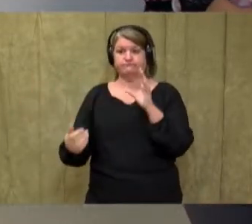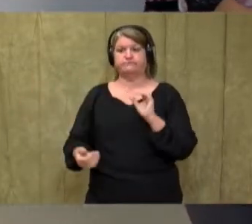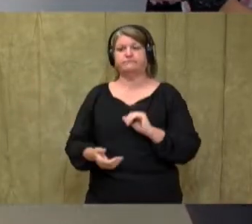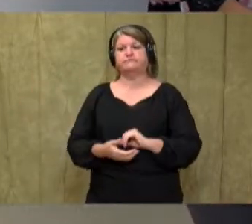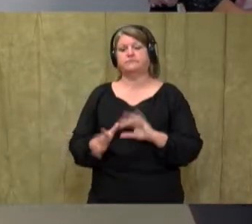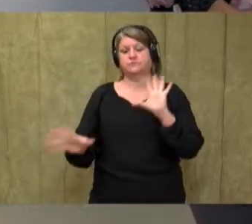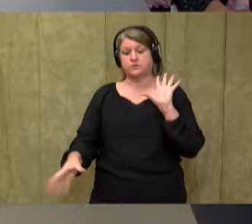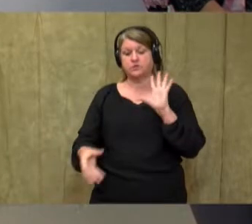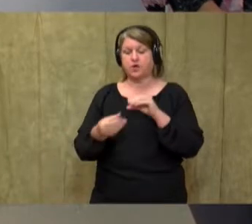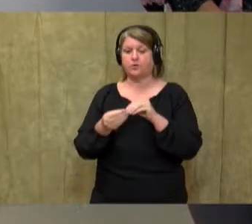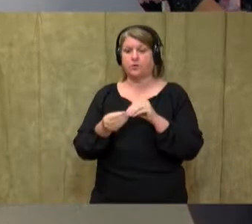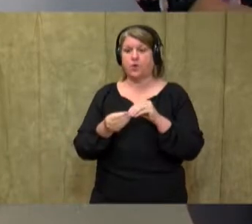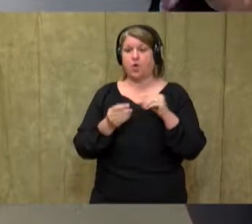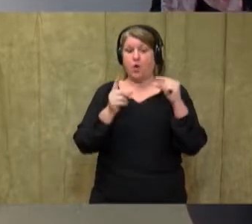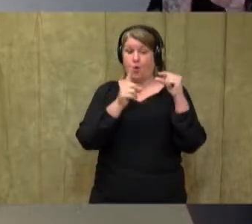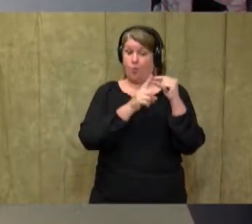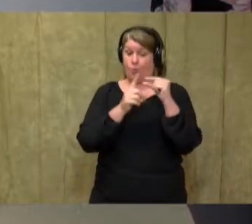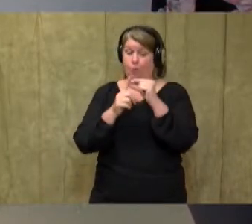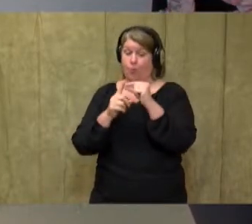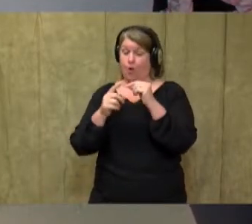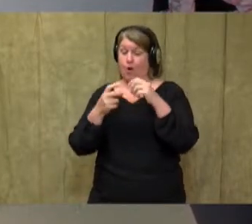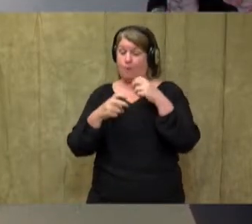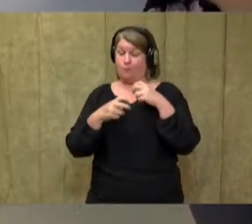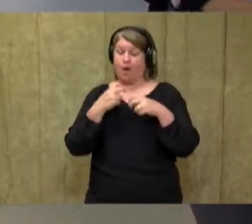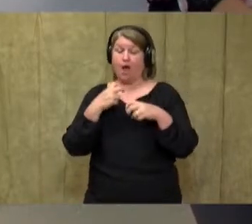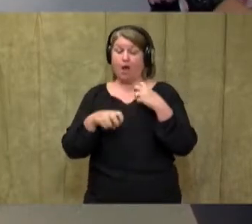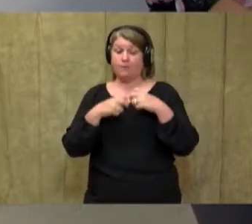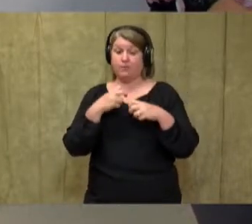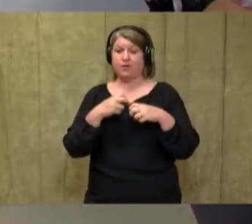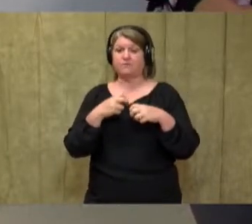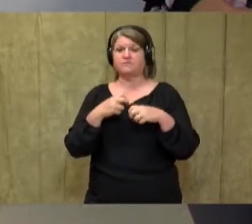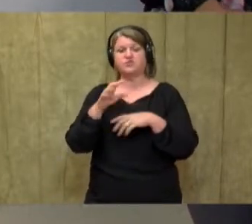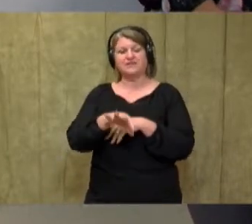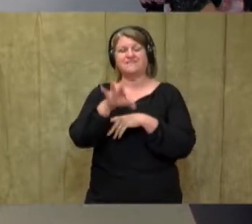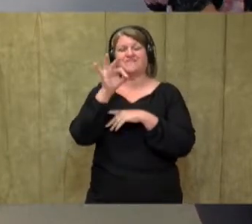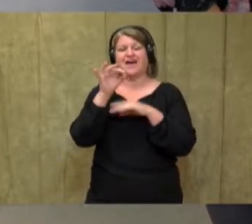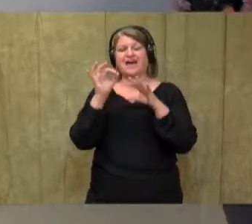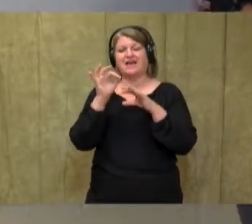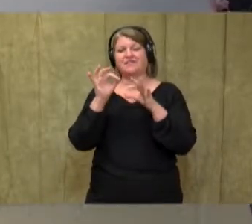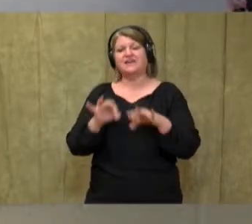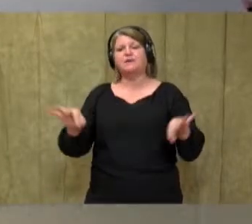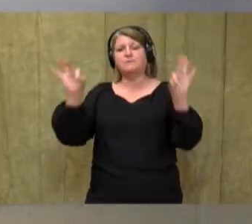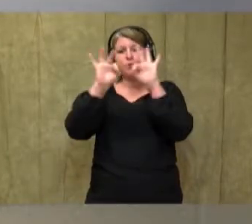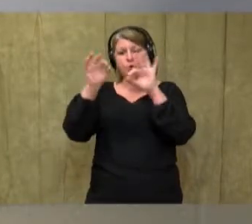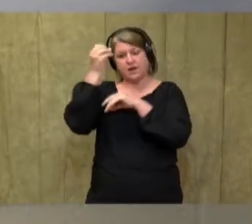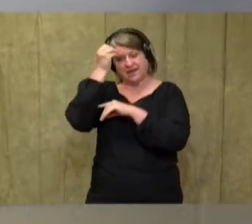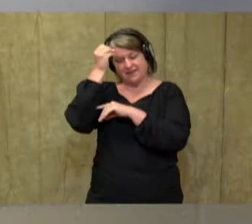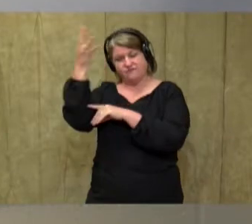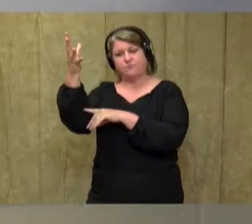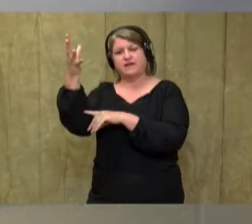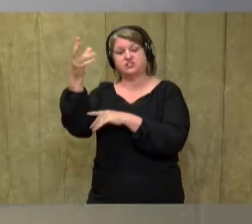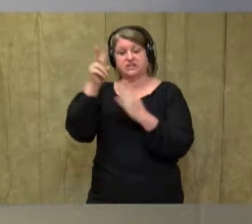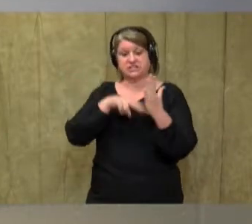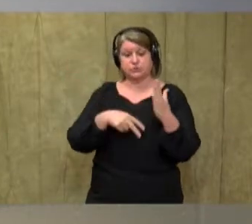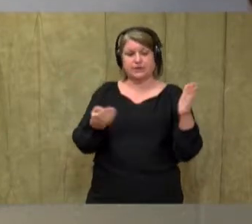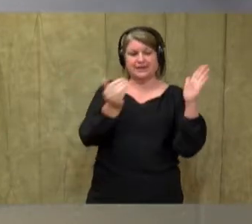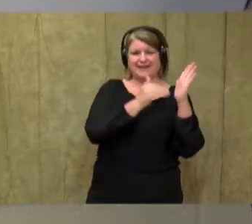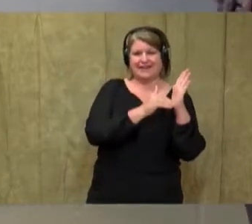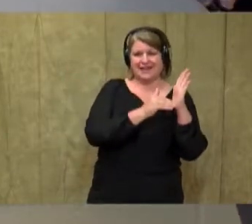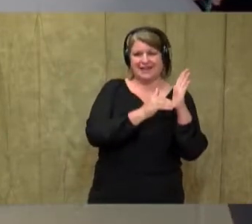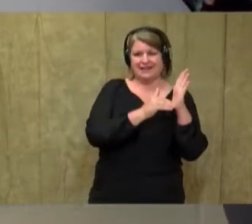When we have our word problem, remember, we need to underline the important information. So let's read it again.